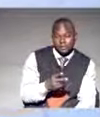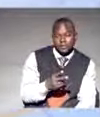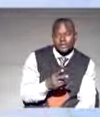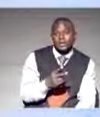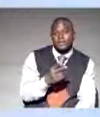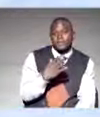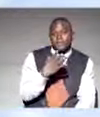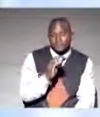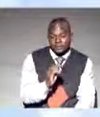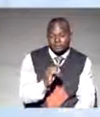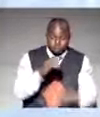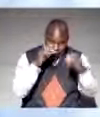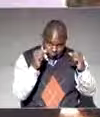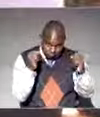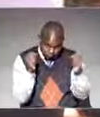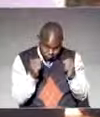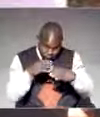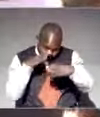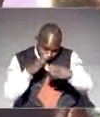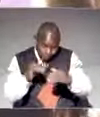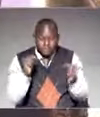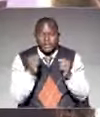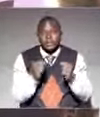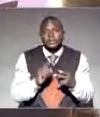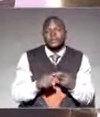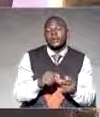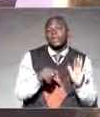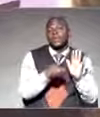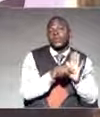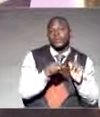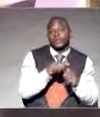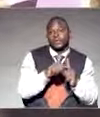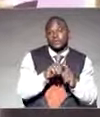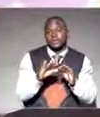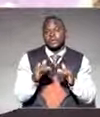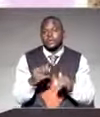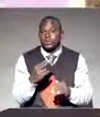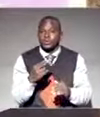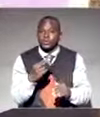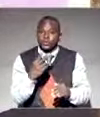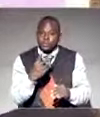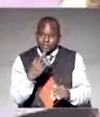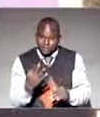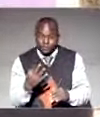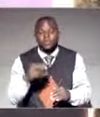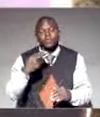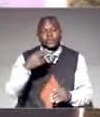who were screened for malaria, 195 were found positive. Of 123 screened for